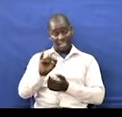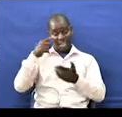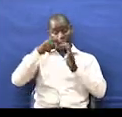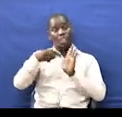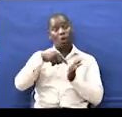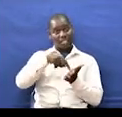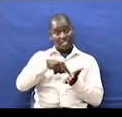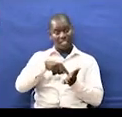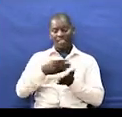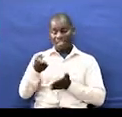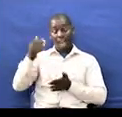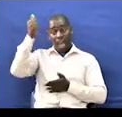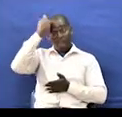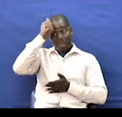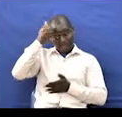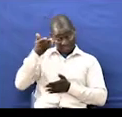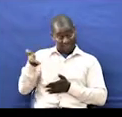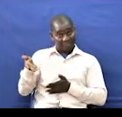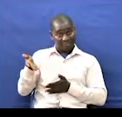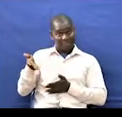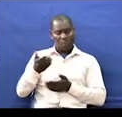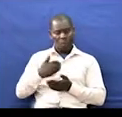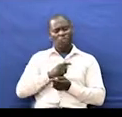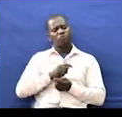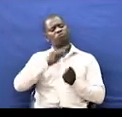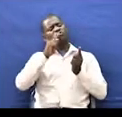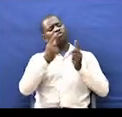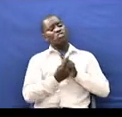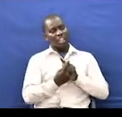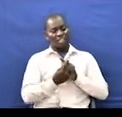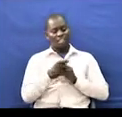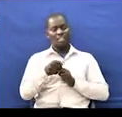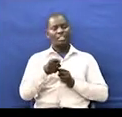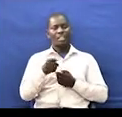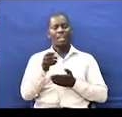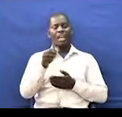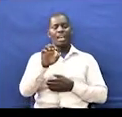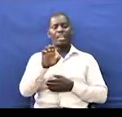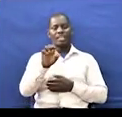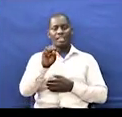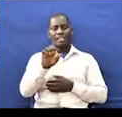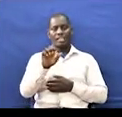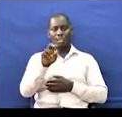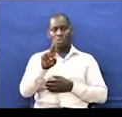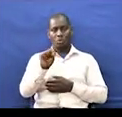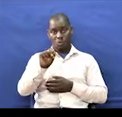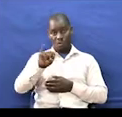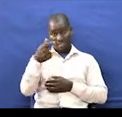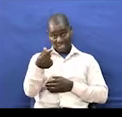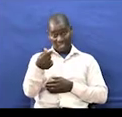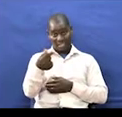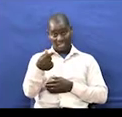you remember? Now we have to change this into its SI unit. What is that? 20 centimeter is going to be equals to? Yes,